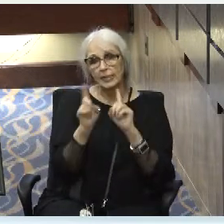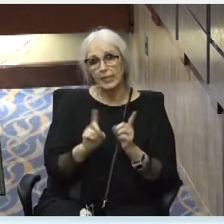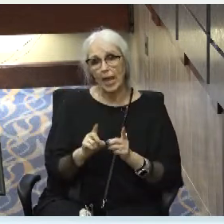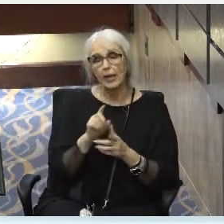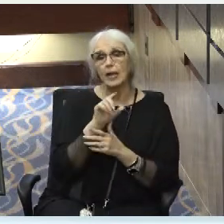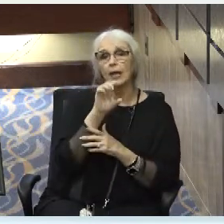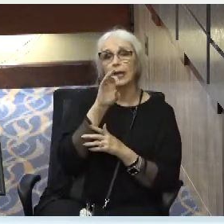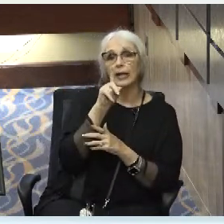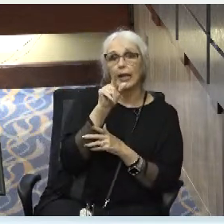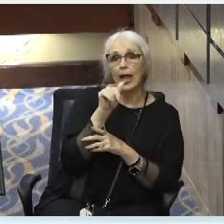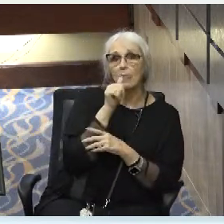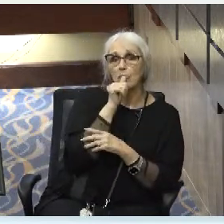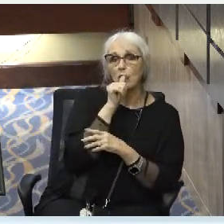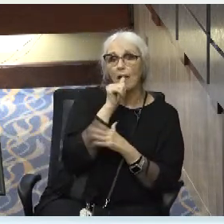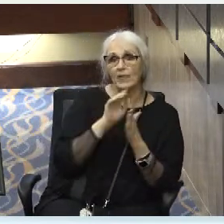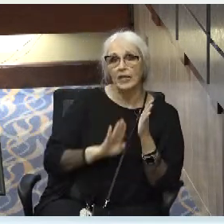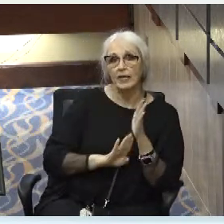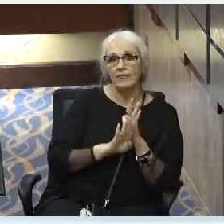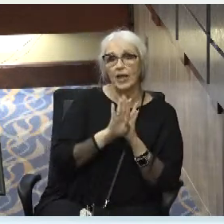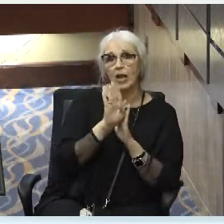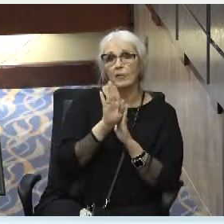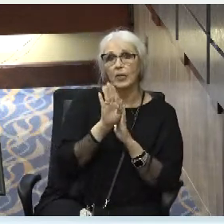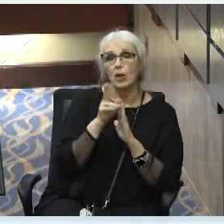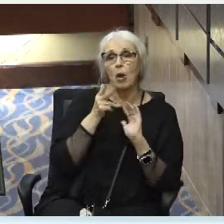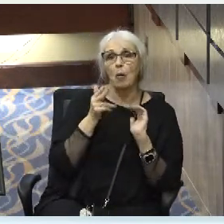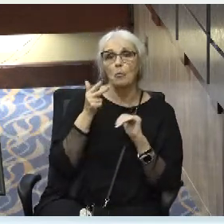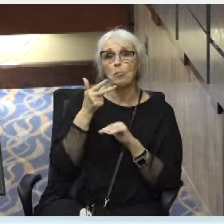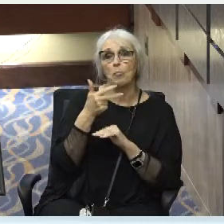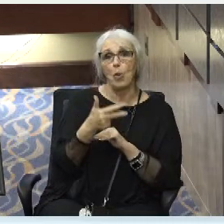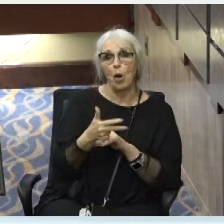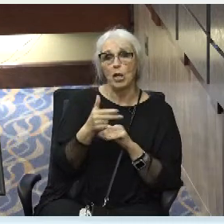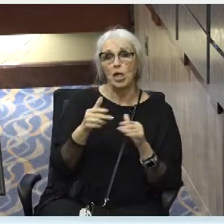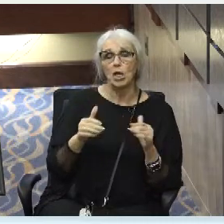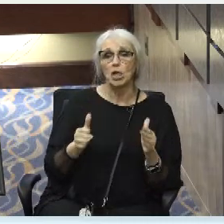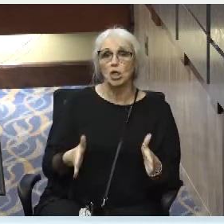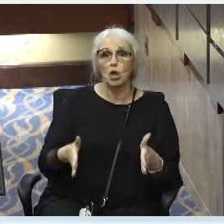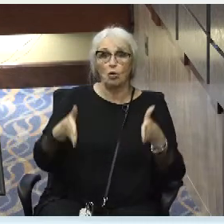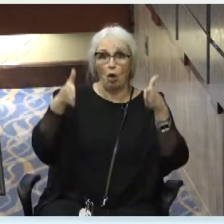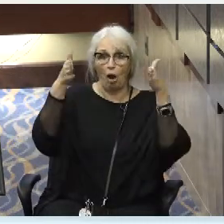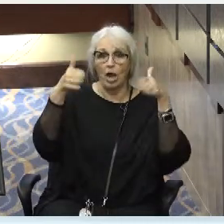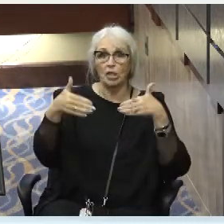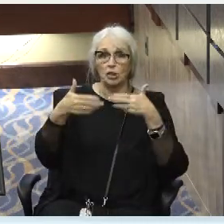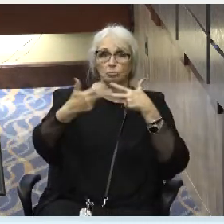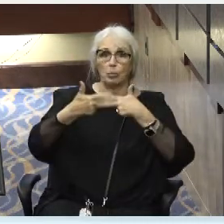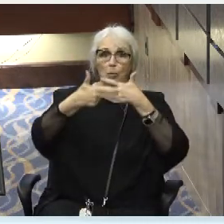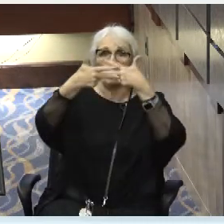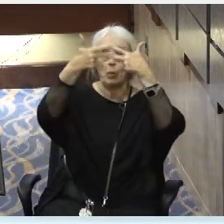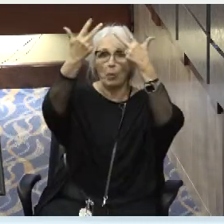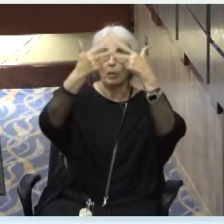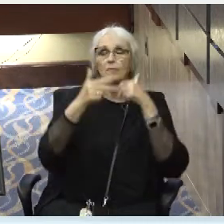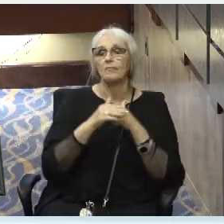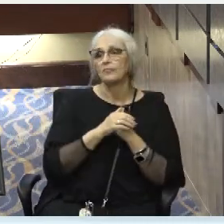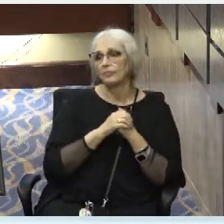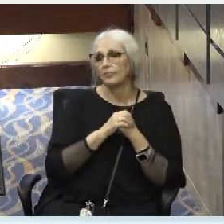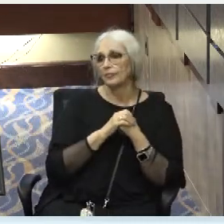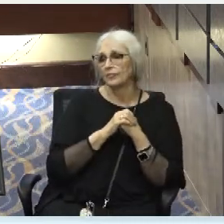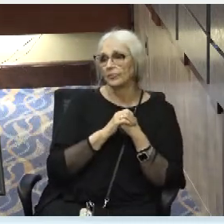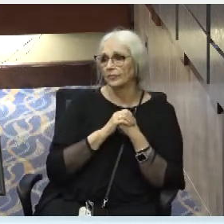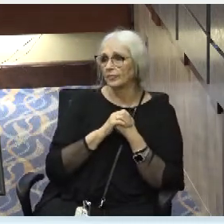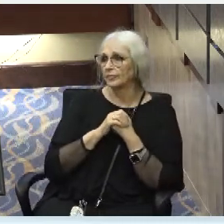Avenue public-private development, hotel parking garage next to Baylor's Foster Pavilion, and that's really just kicking off as well.